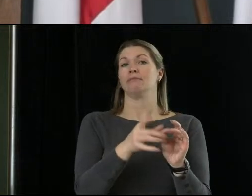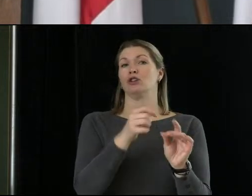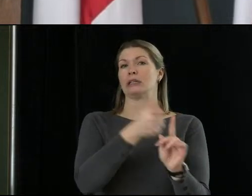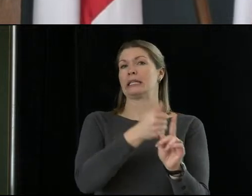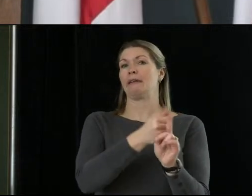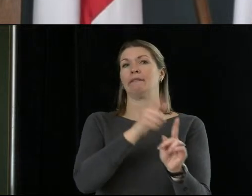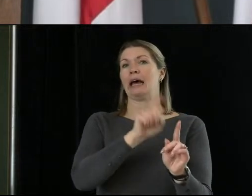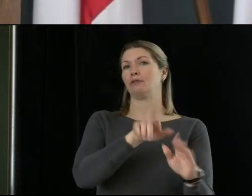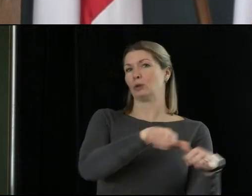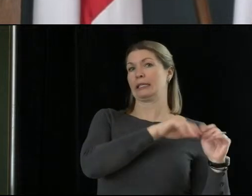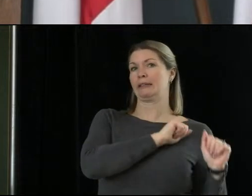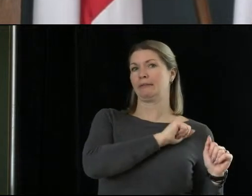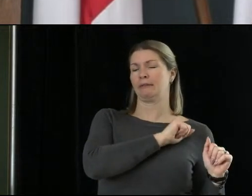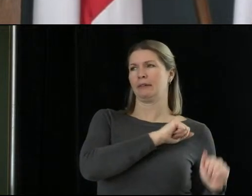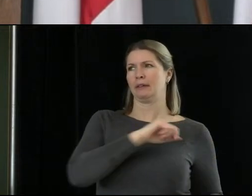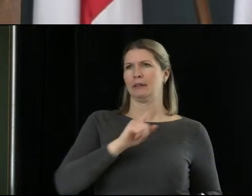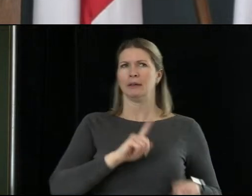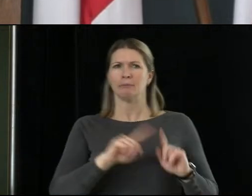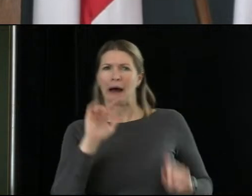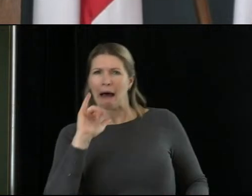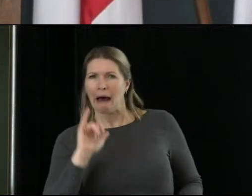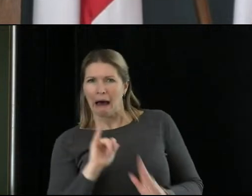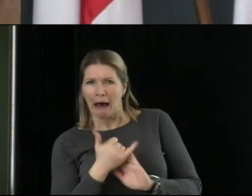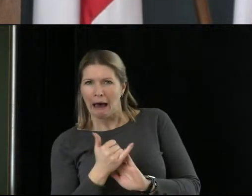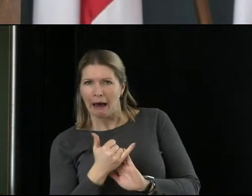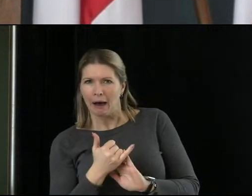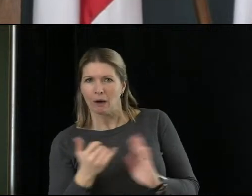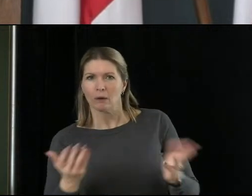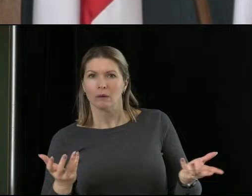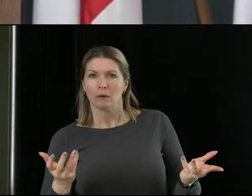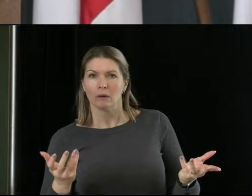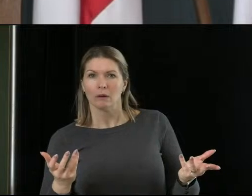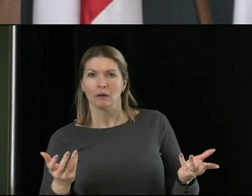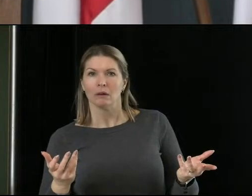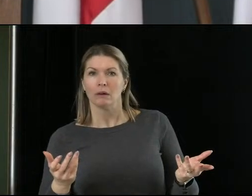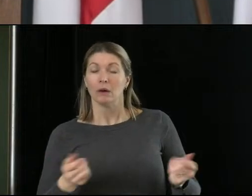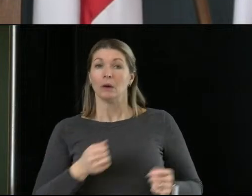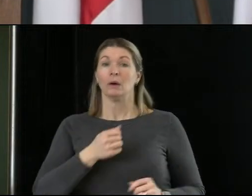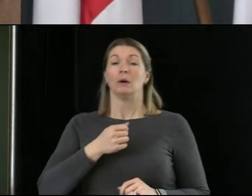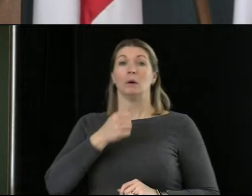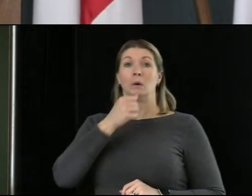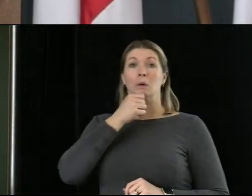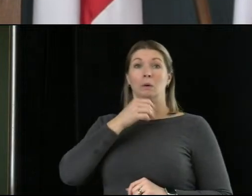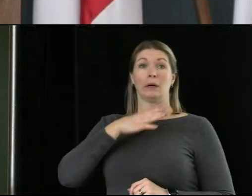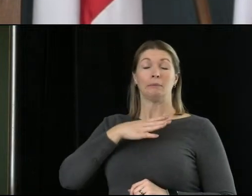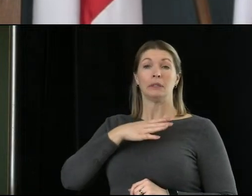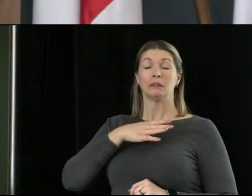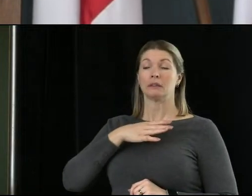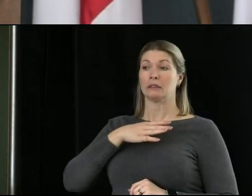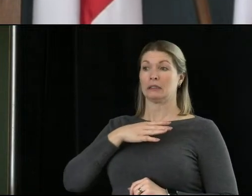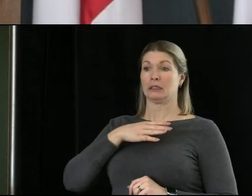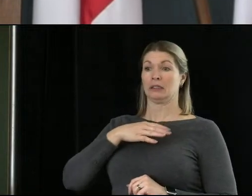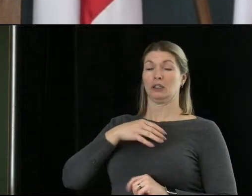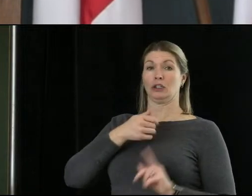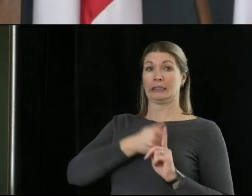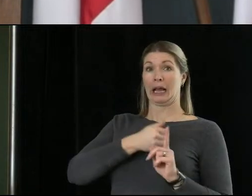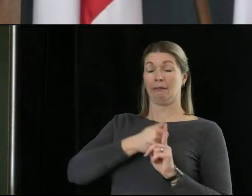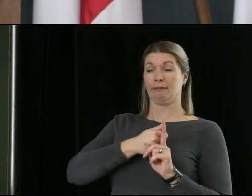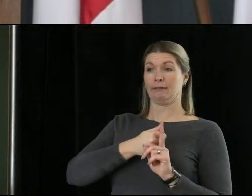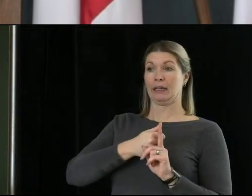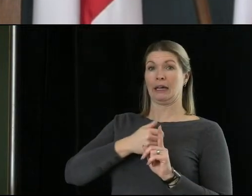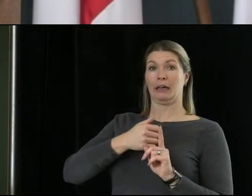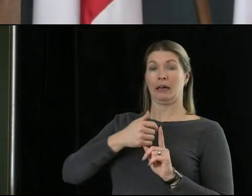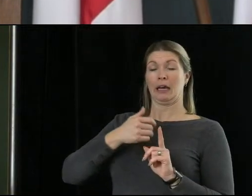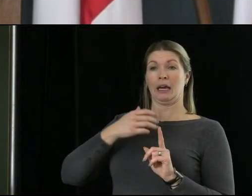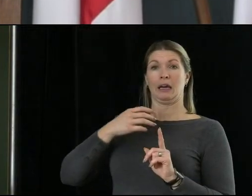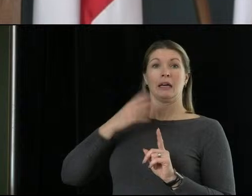How can she do that? When there are women who have been in abusive and controlling situations for